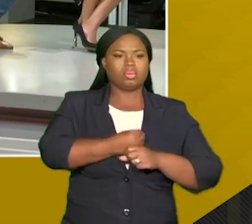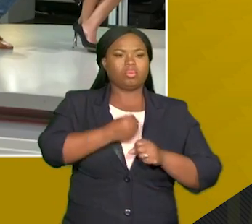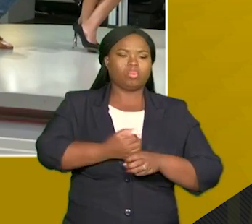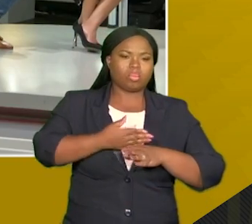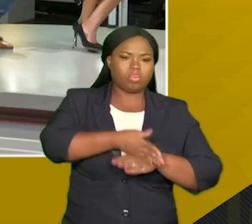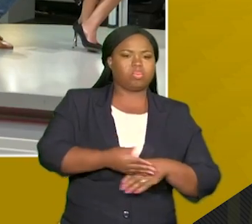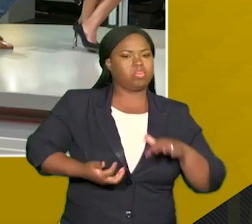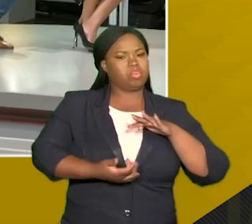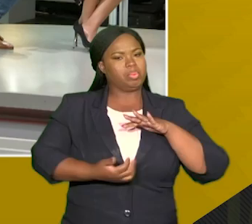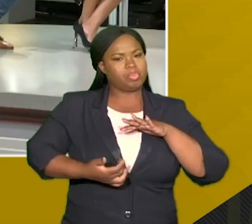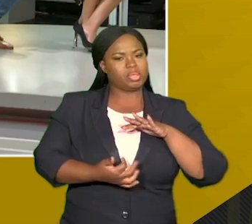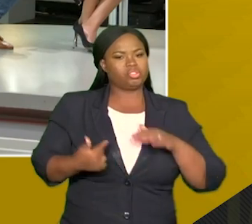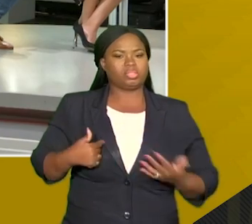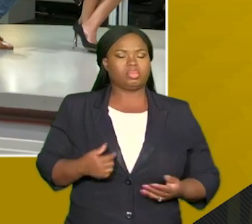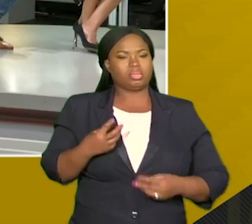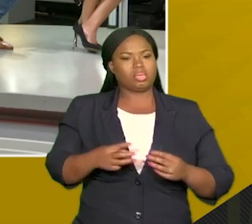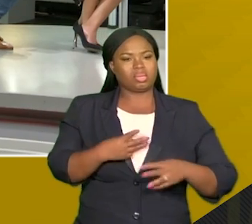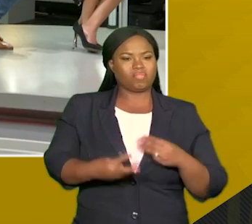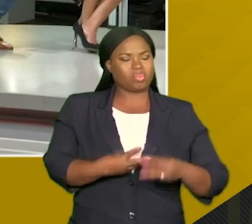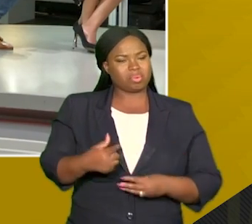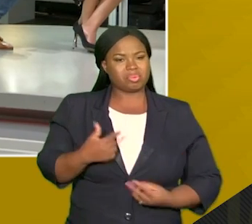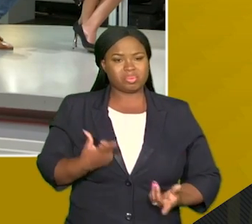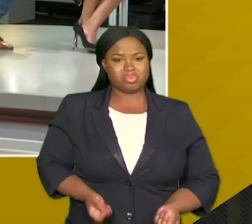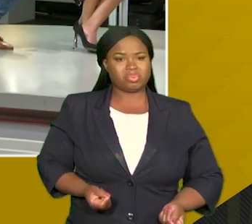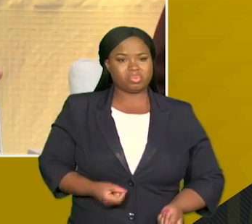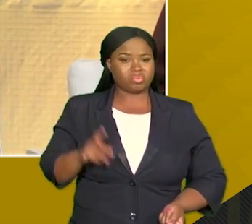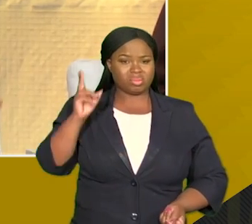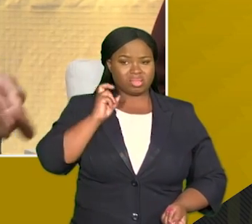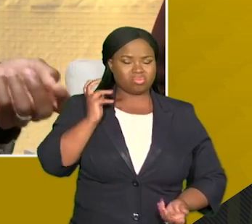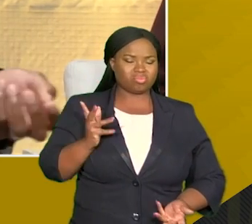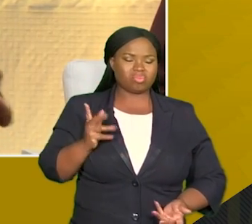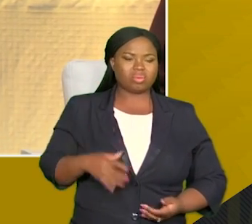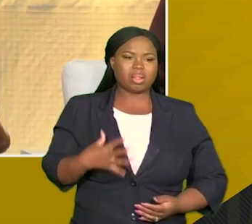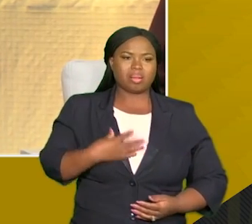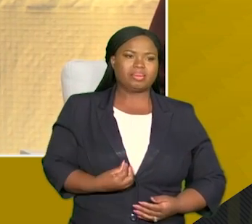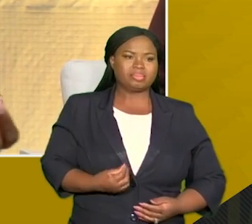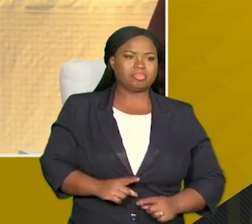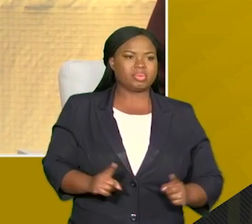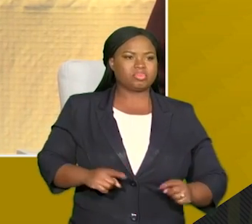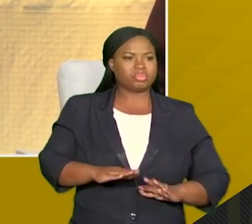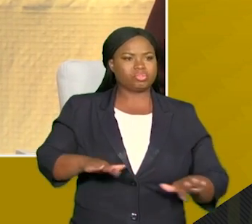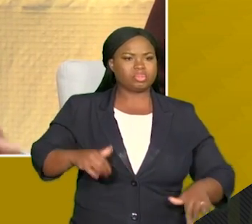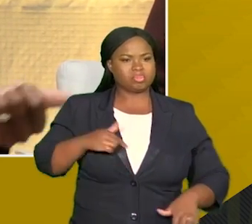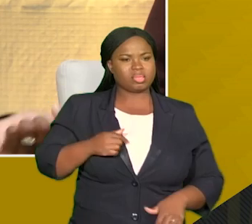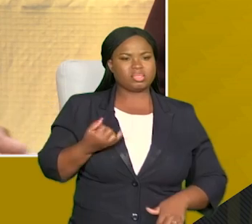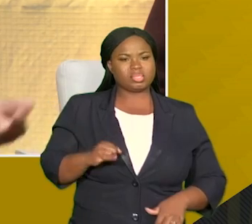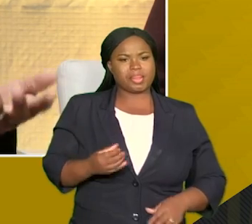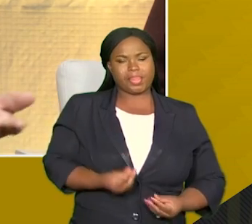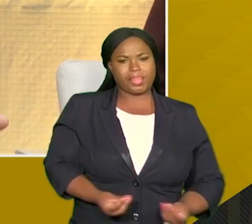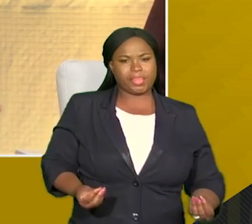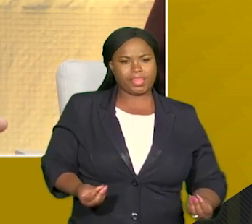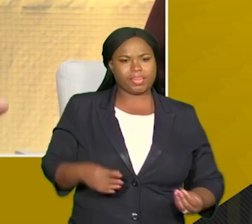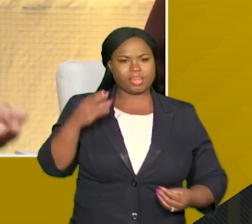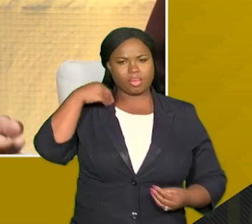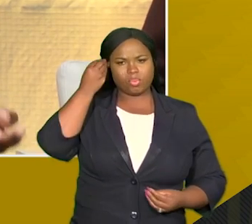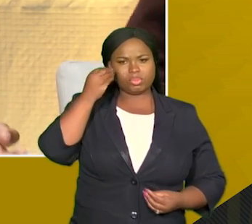the passion that I put into the work that I do, to hear such stories is very heart-wrenching. But so far, my kids are still little. Mm-hmm. The oldest actually